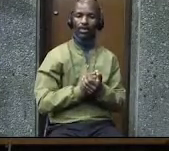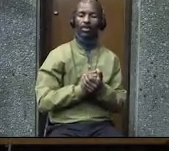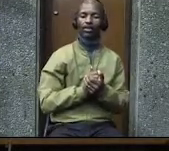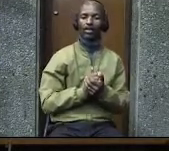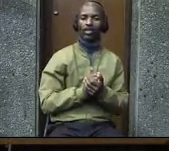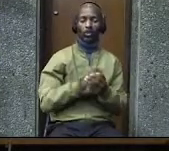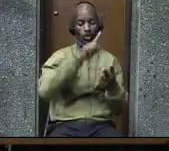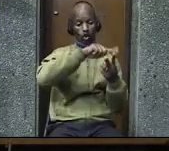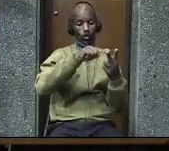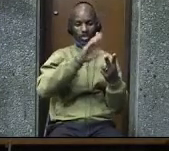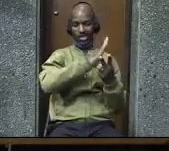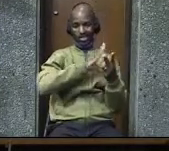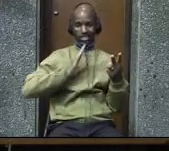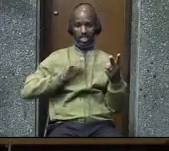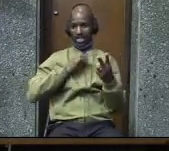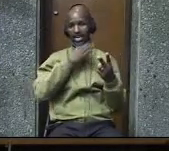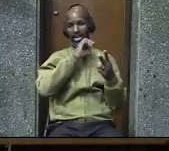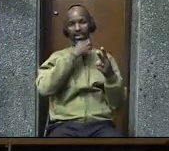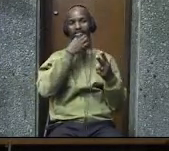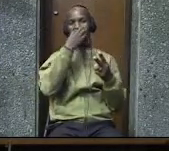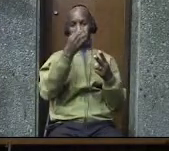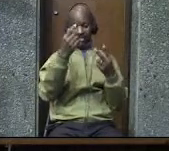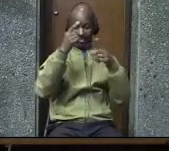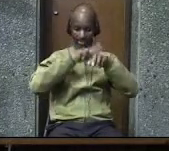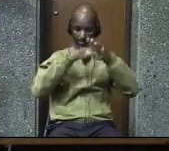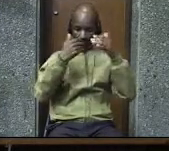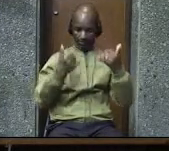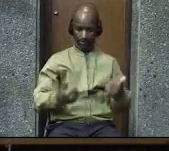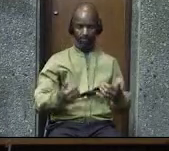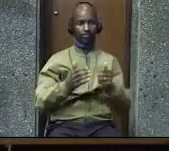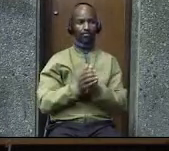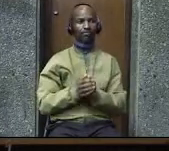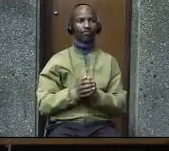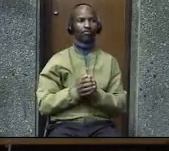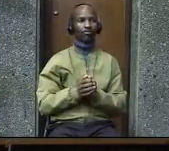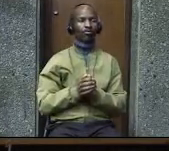There are two councillors that we did not note, Kaya, in the meantime.